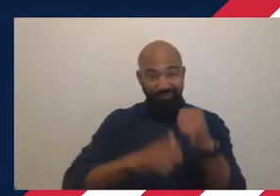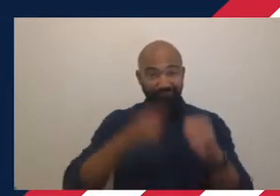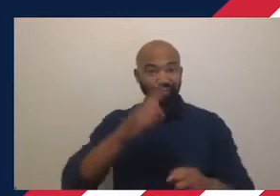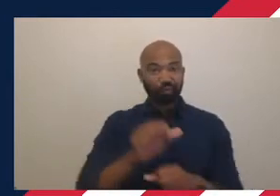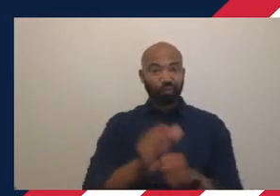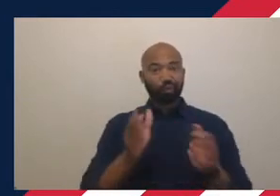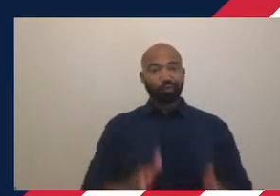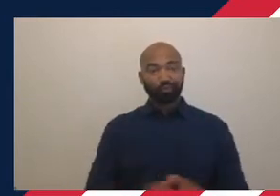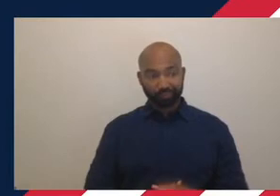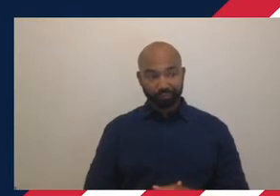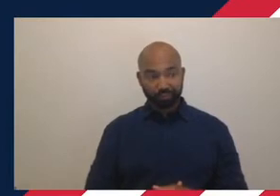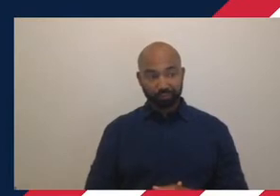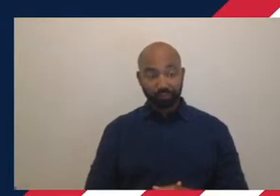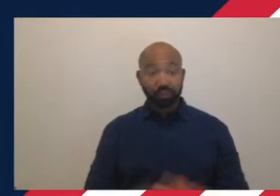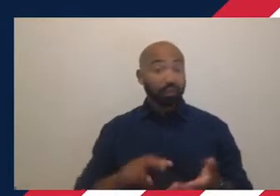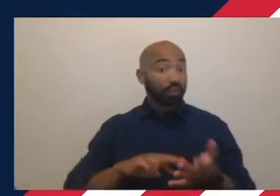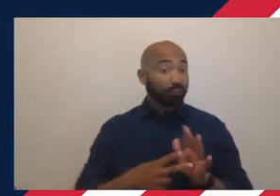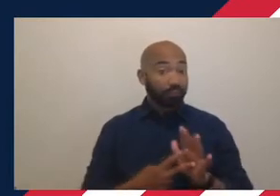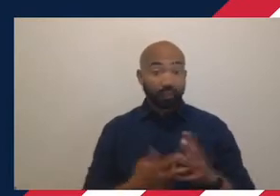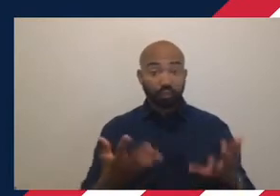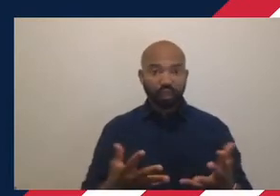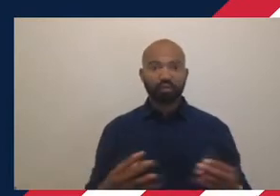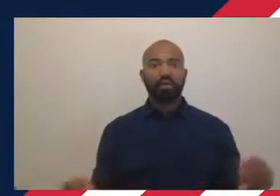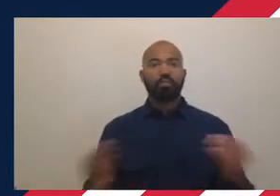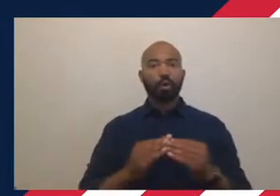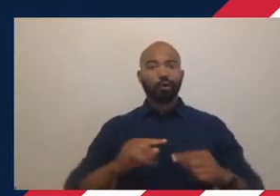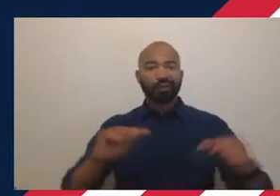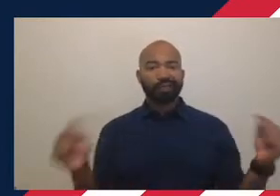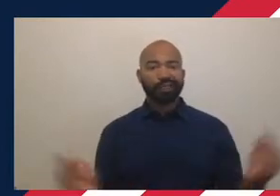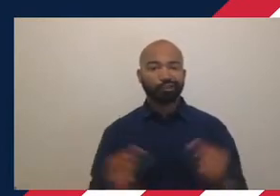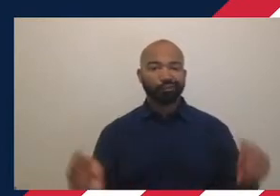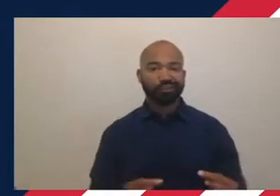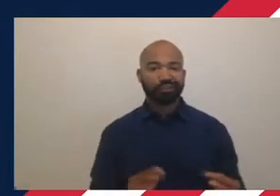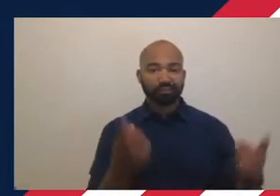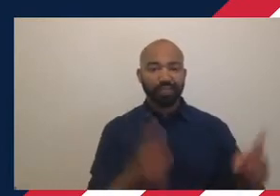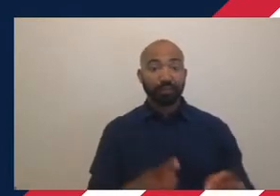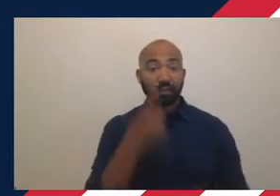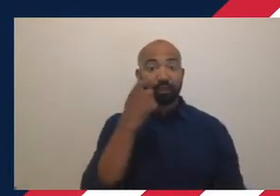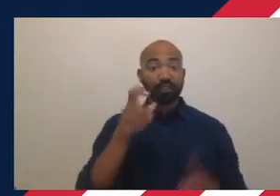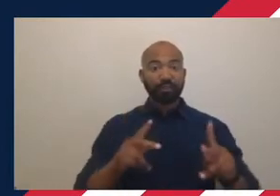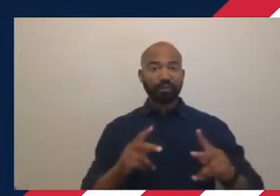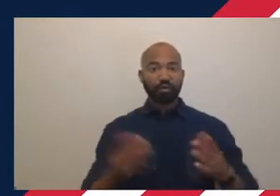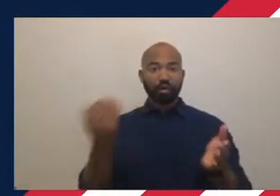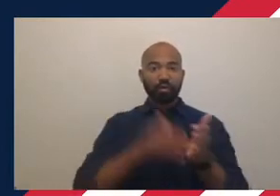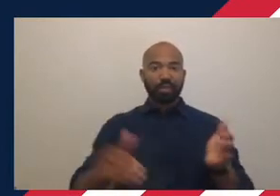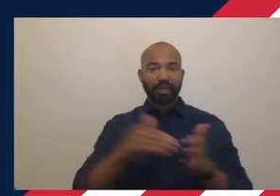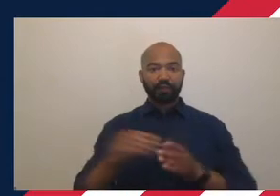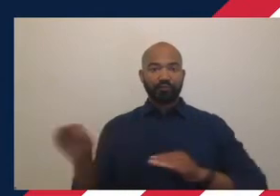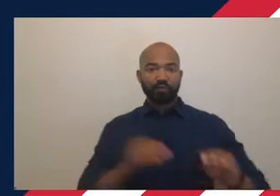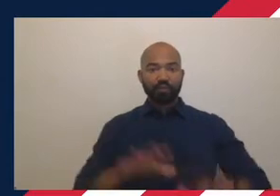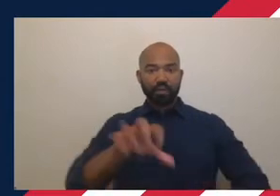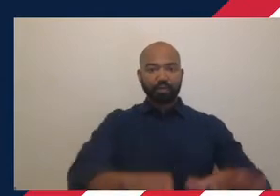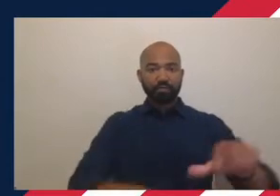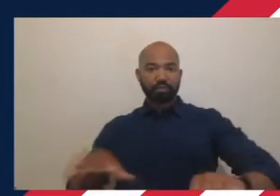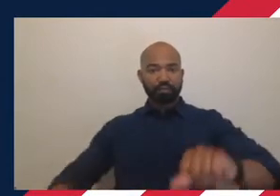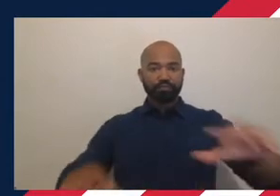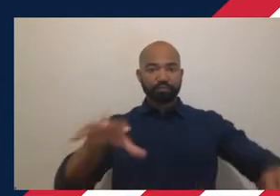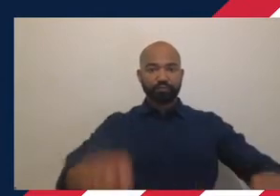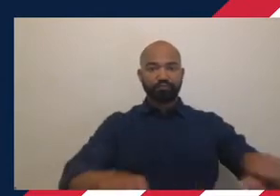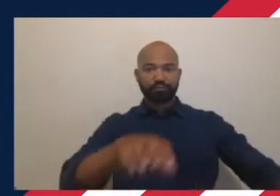which creates even more injuries because these are repetitive motion jobs. So there